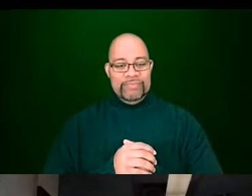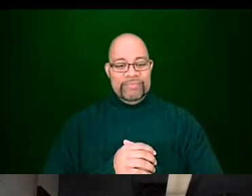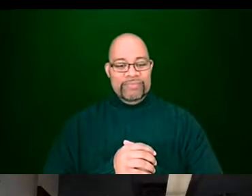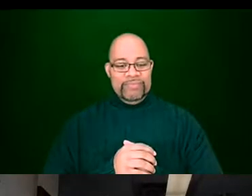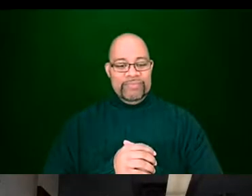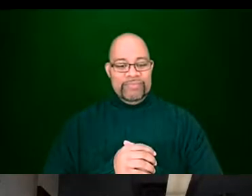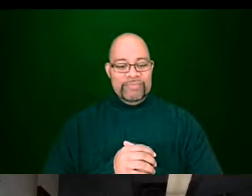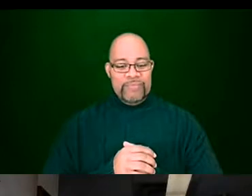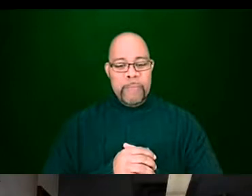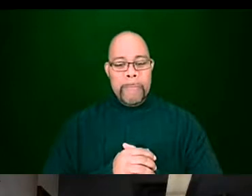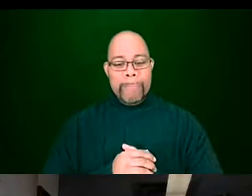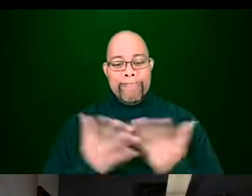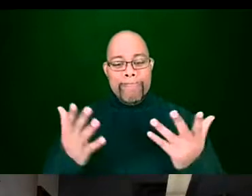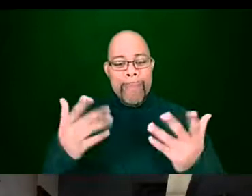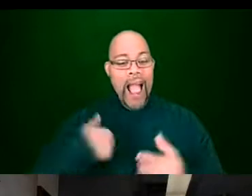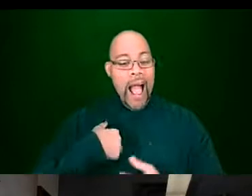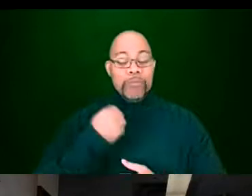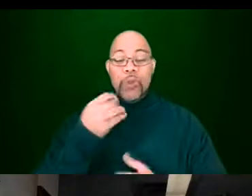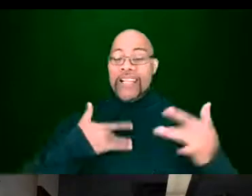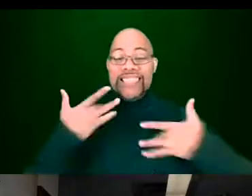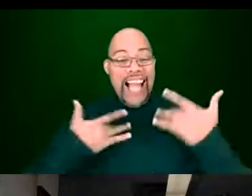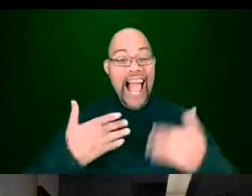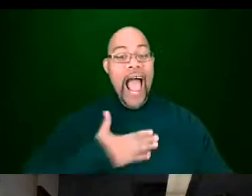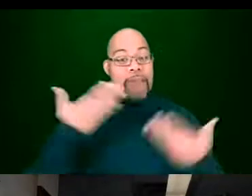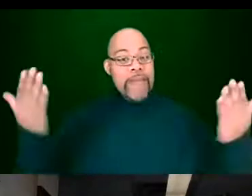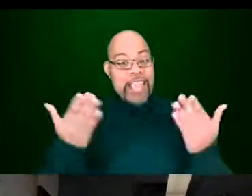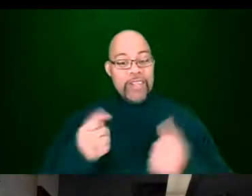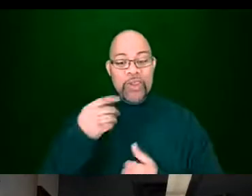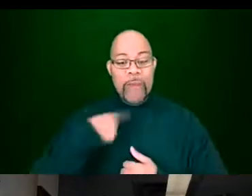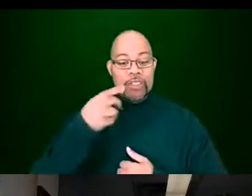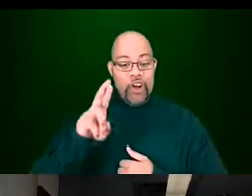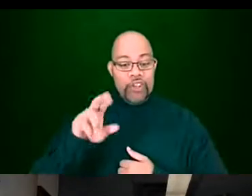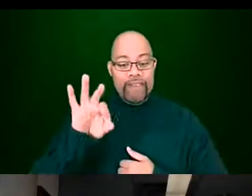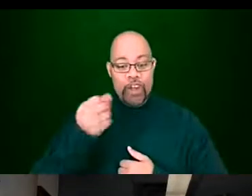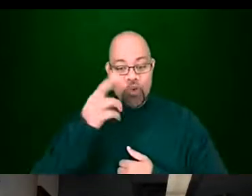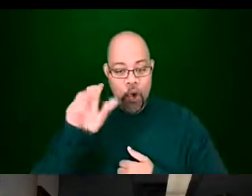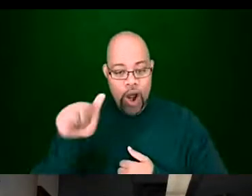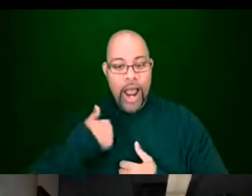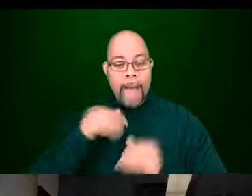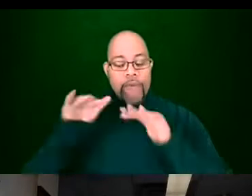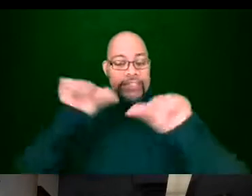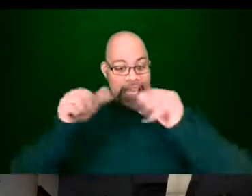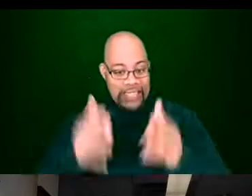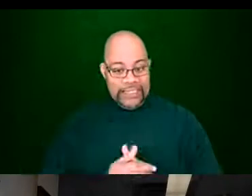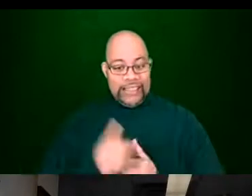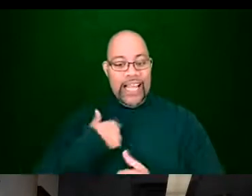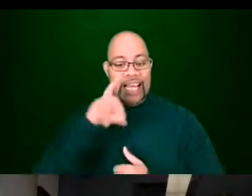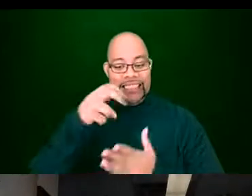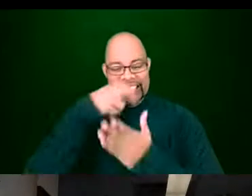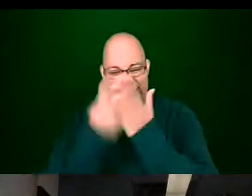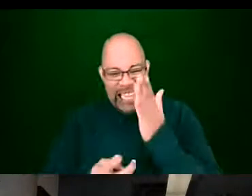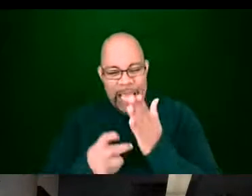Got it. I am so excited and happy to be here. So I'm Dr. Dejonna Figueroa. I'm a marine scientist. I did deep